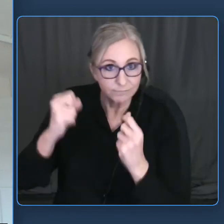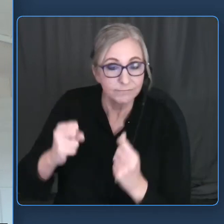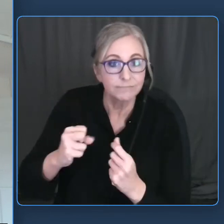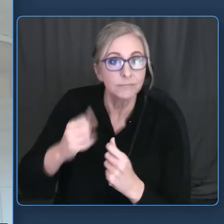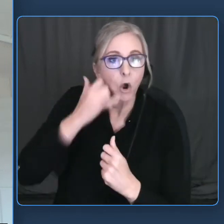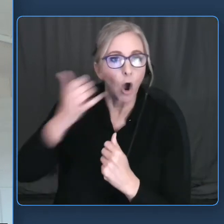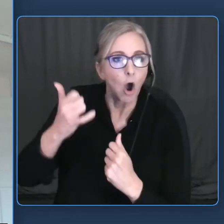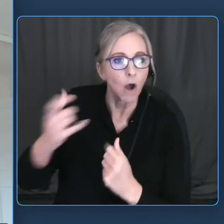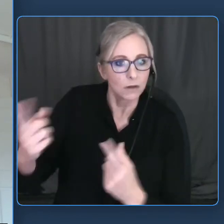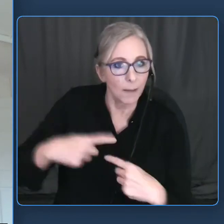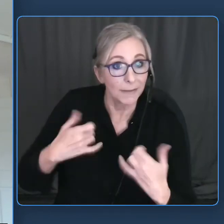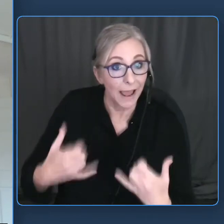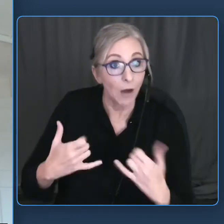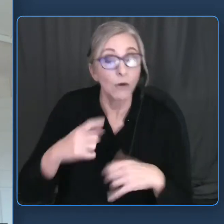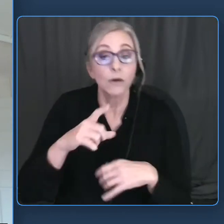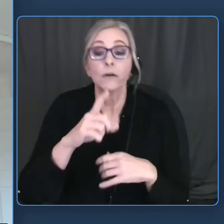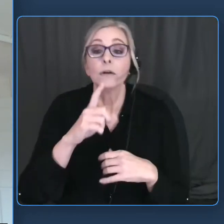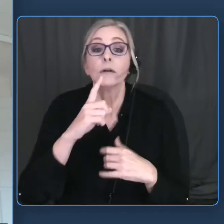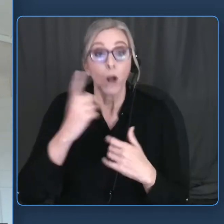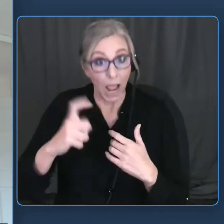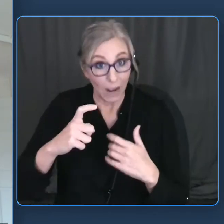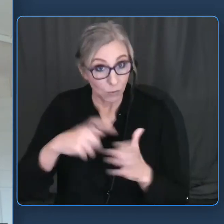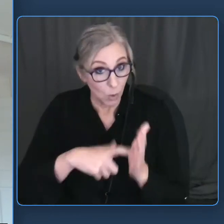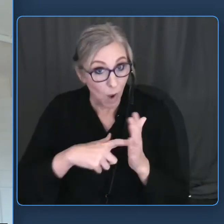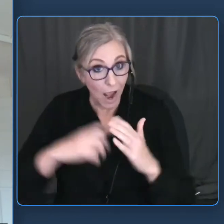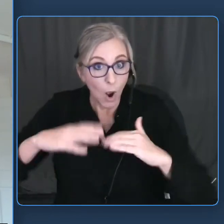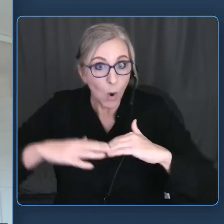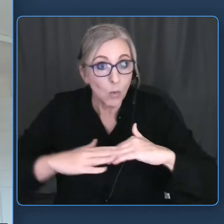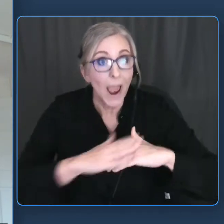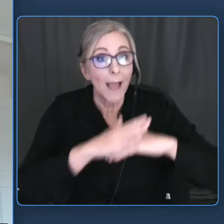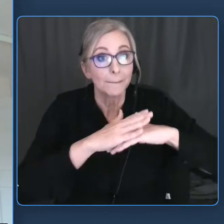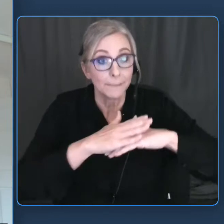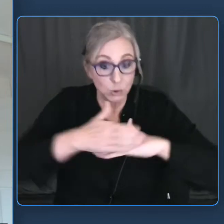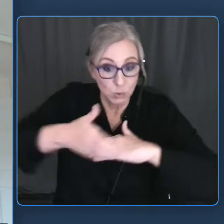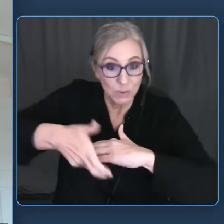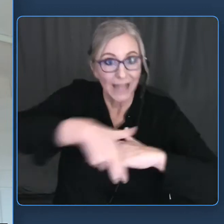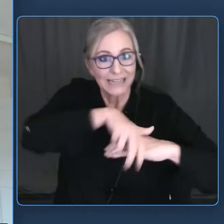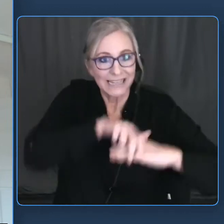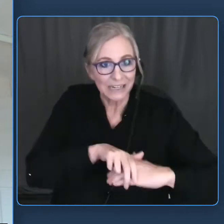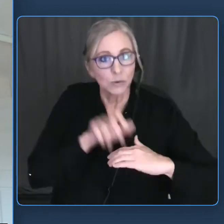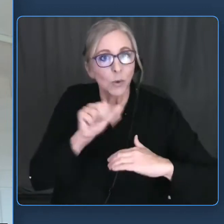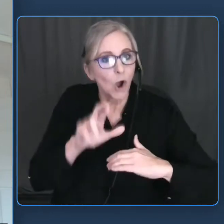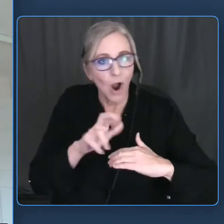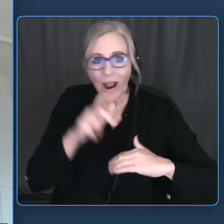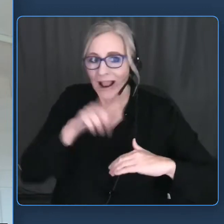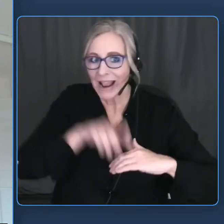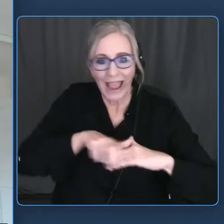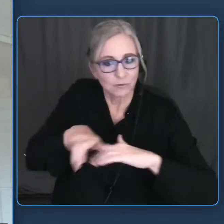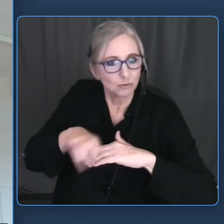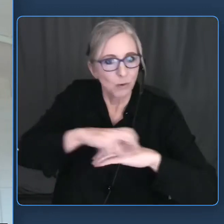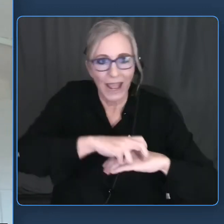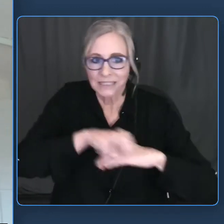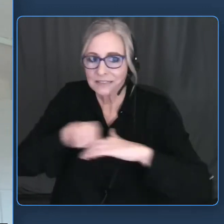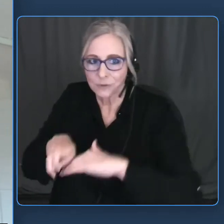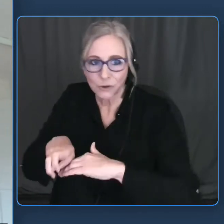wheelchair user who requires a ramp to get into a vehicle, I'm unable to transfer into